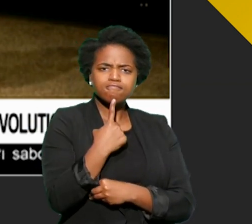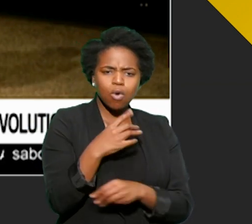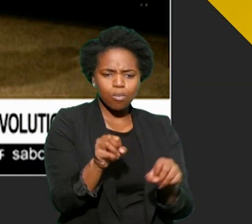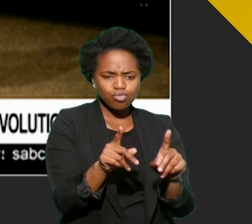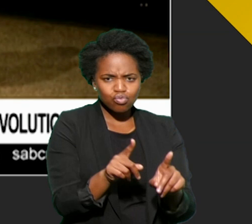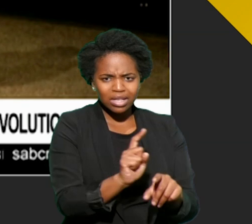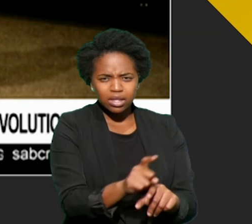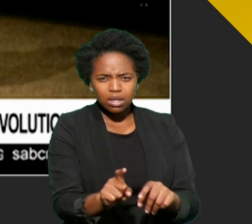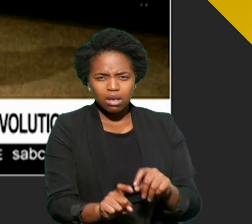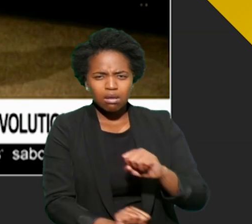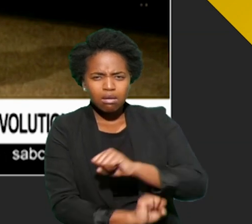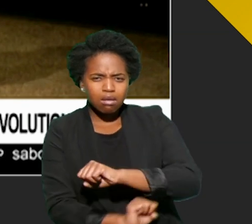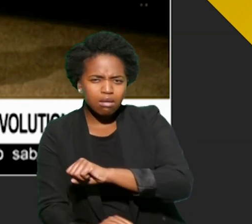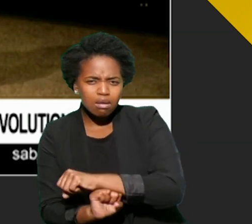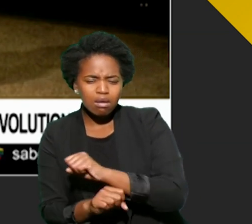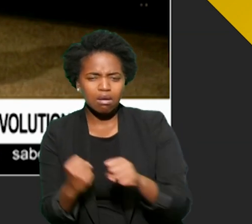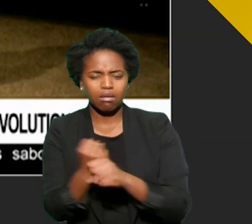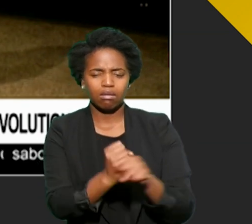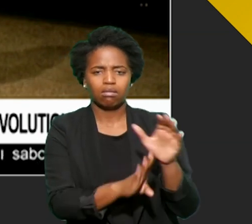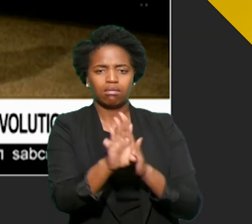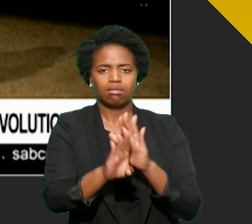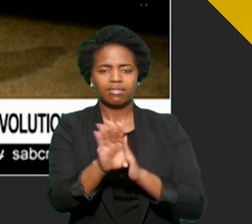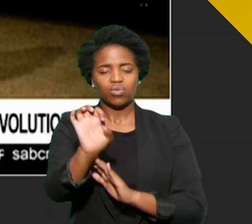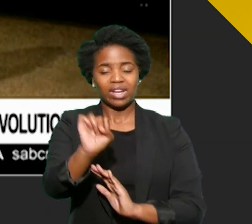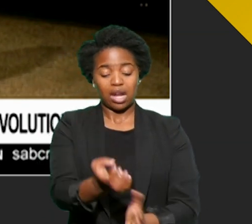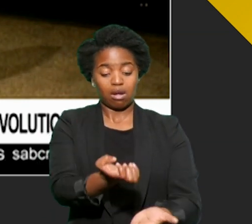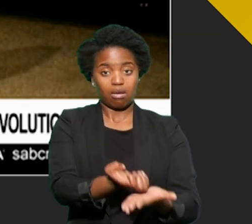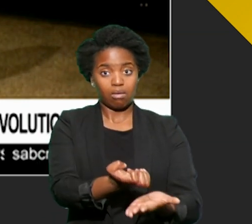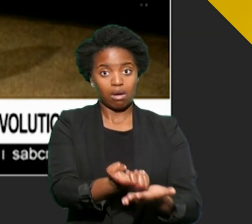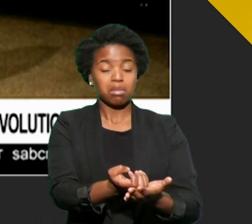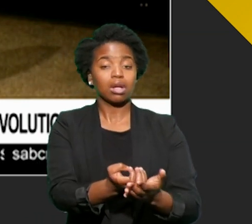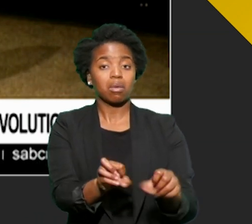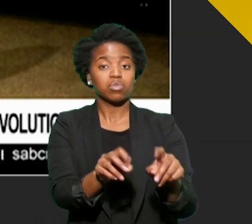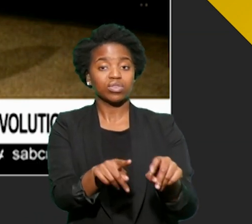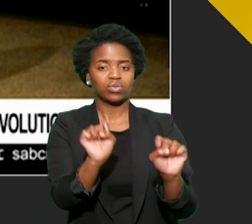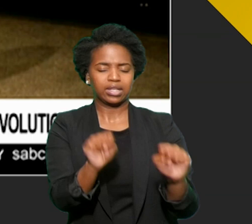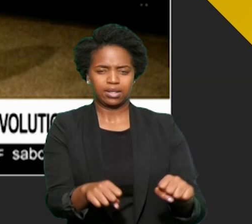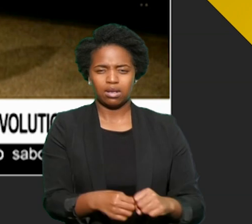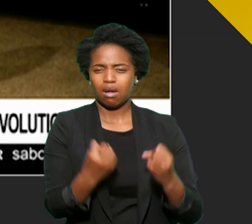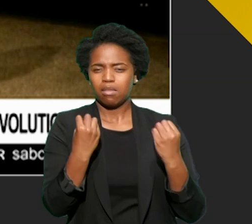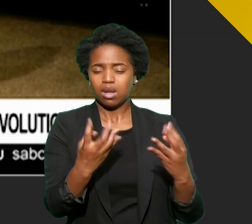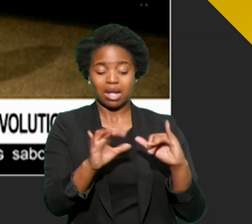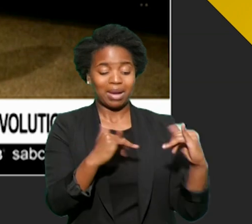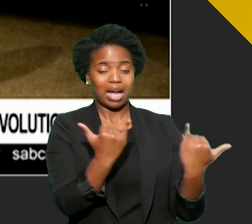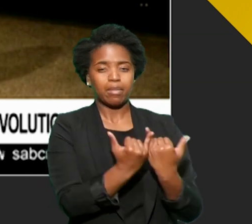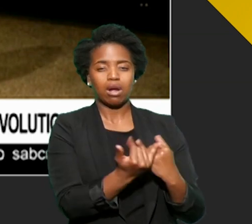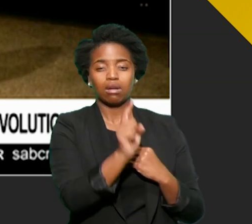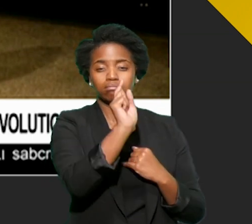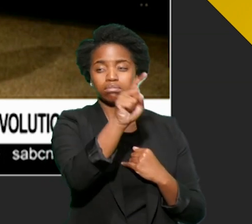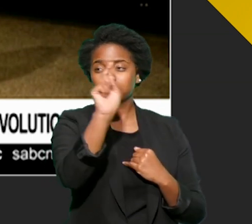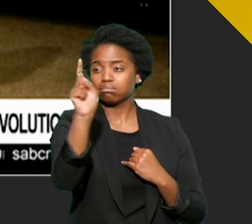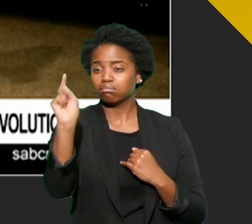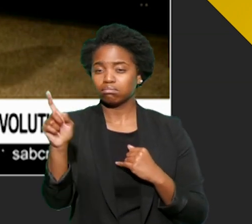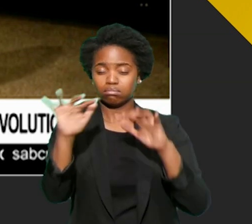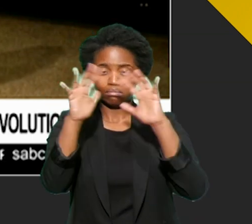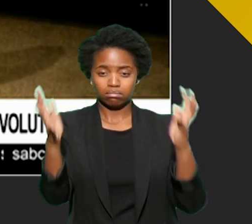to succeed, where we also unlock economic potential. Many global companies doing well